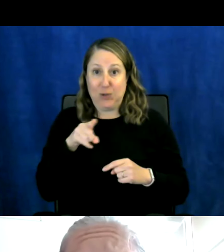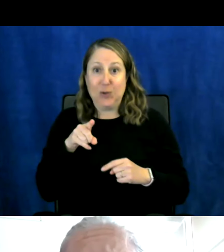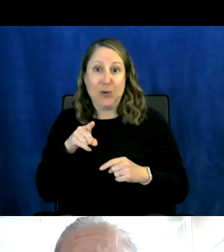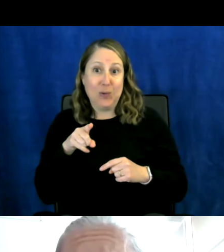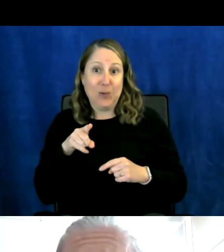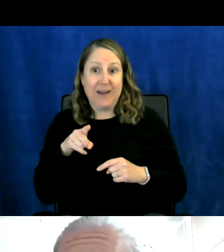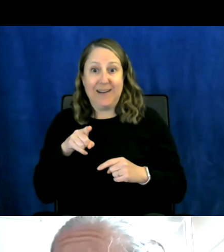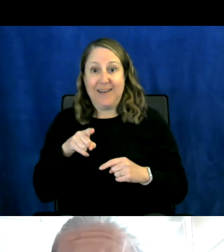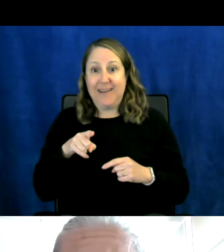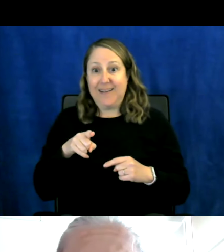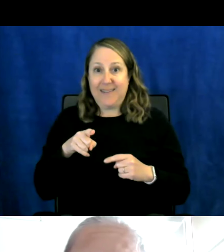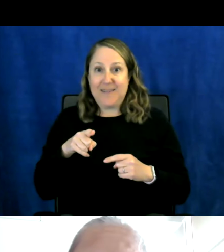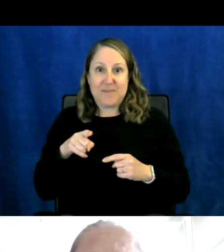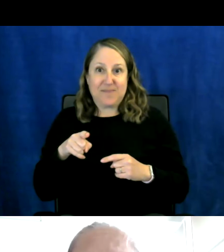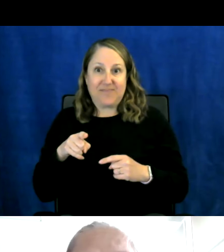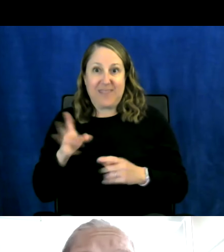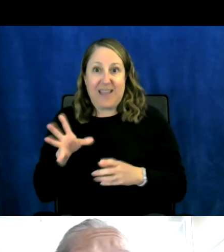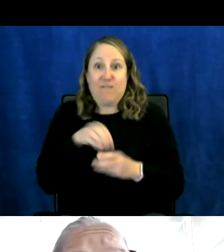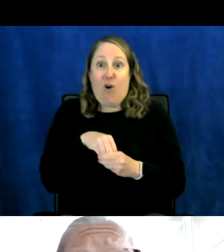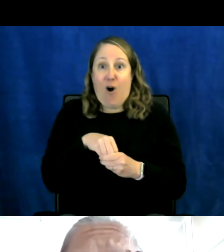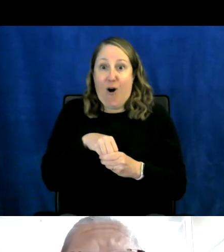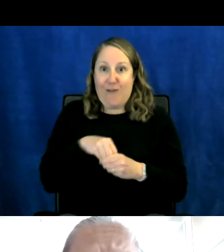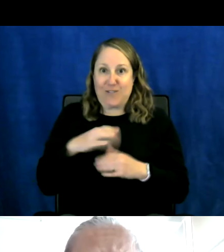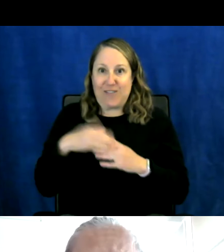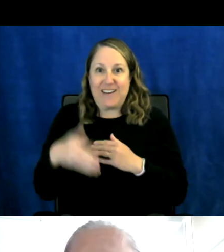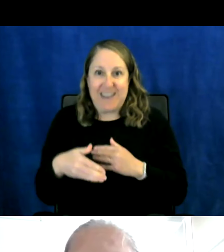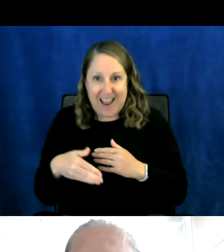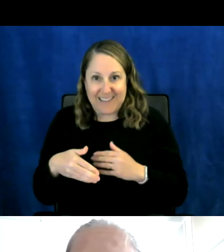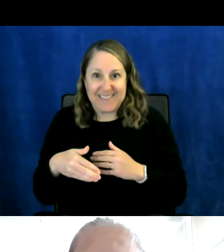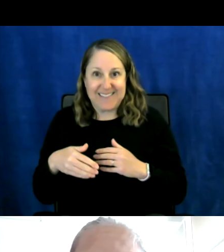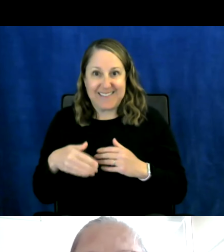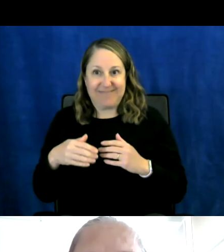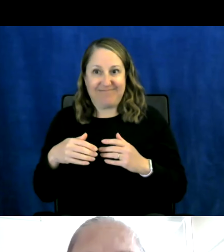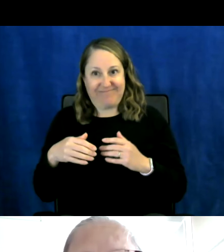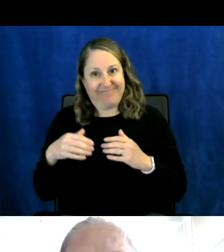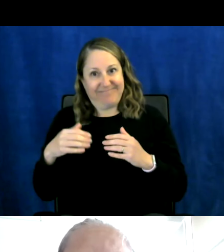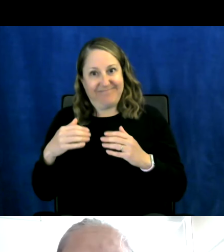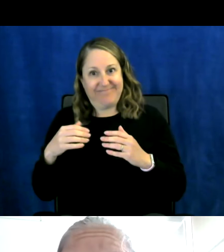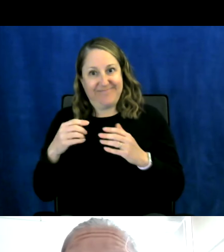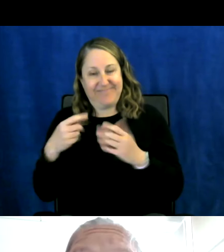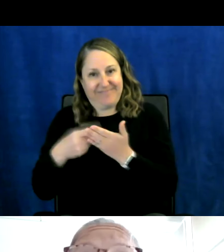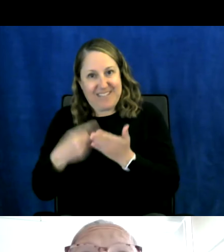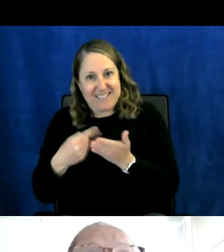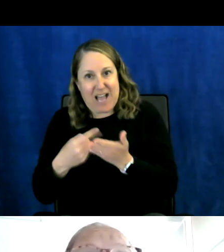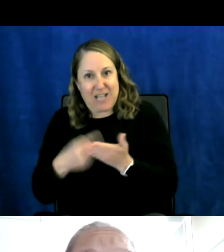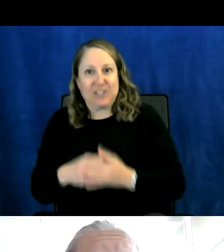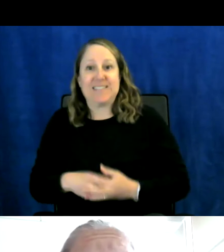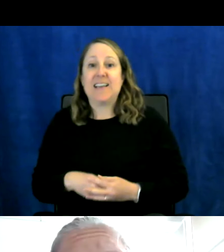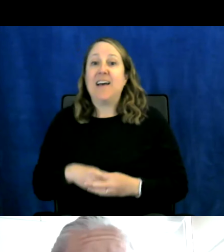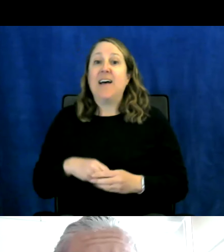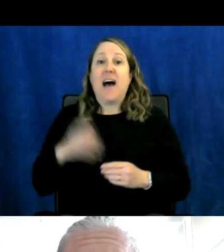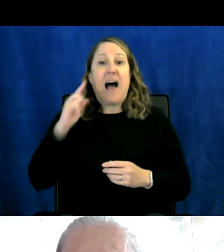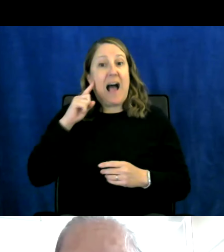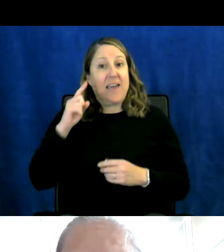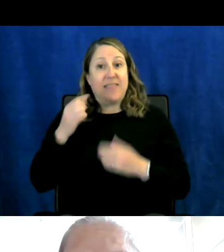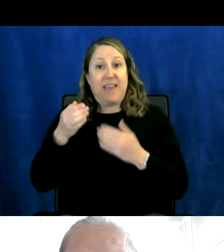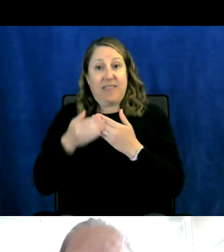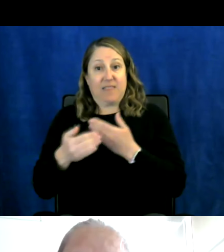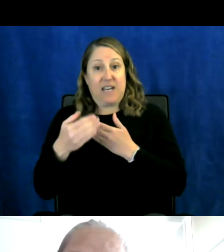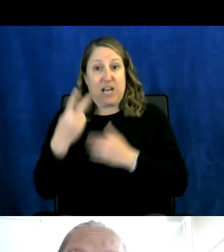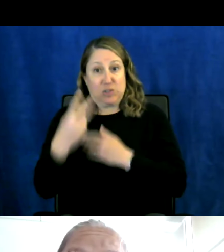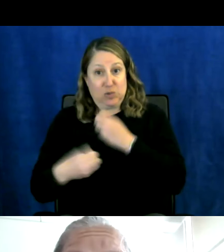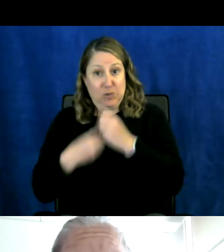weighing in on the next round of the master plan for aging and the priorities that we need to be focusing on. I do think that the next 2 years are very critical